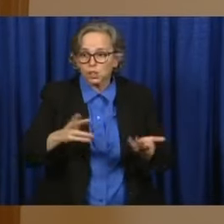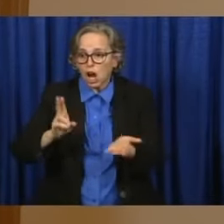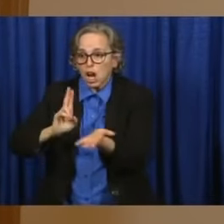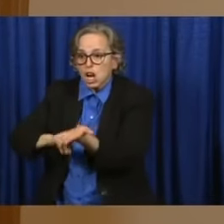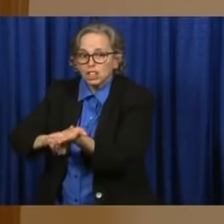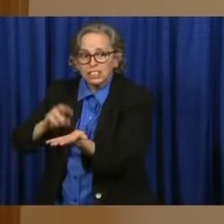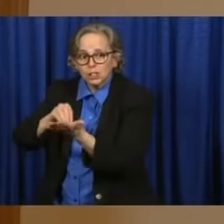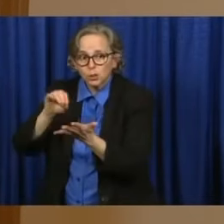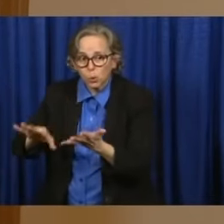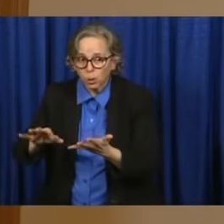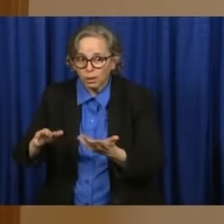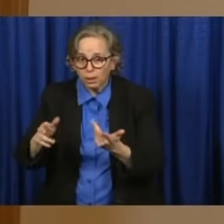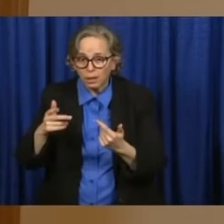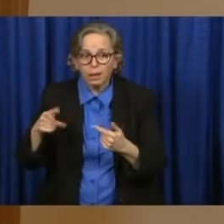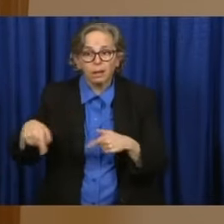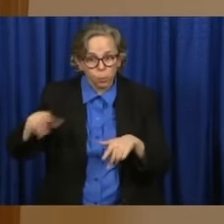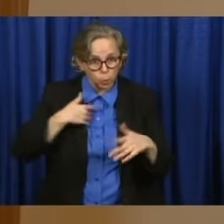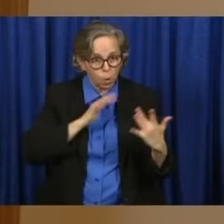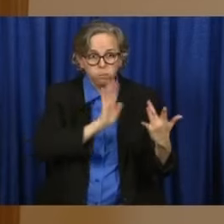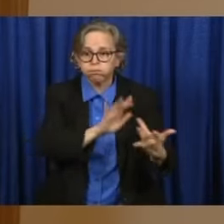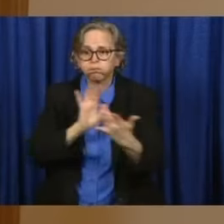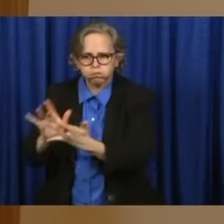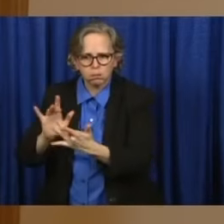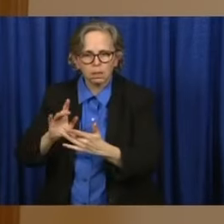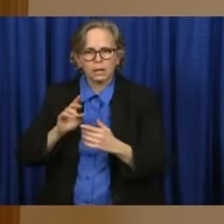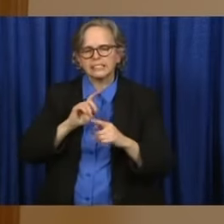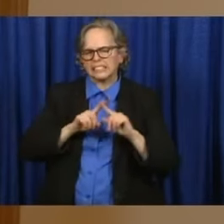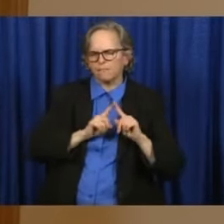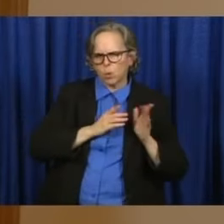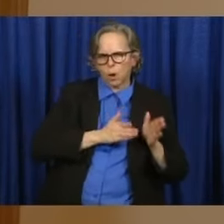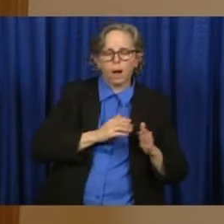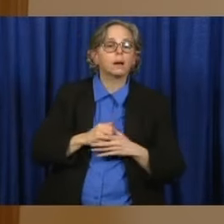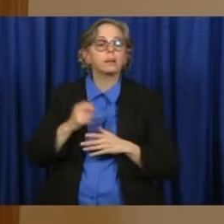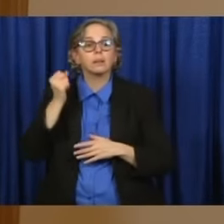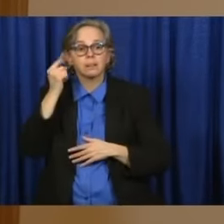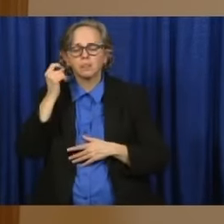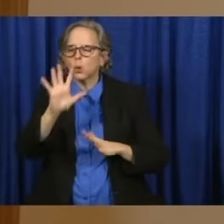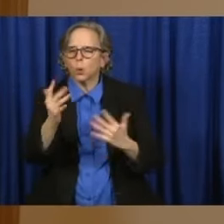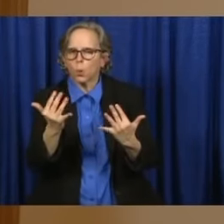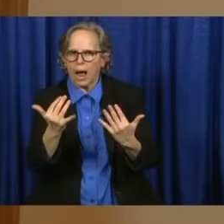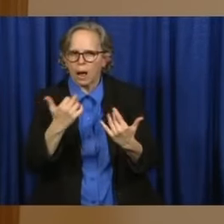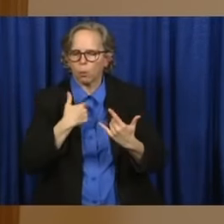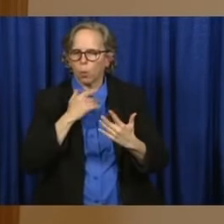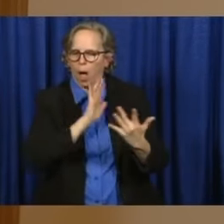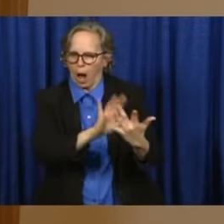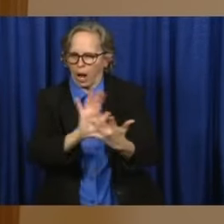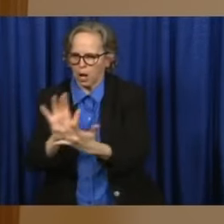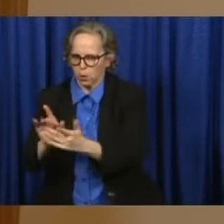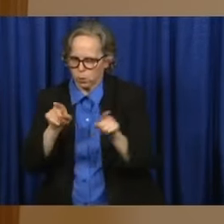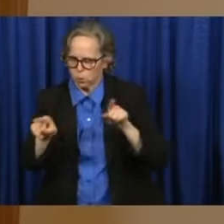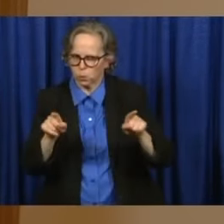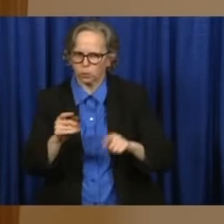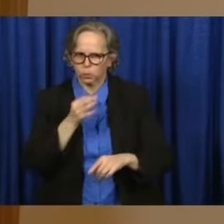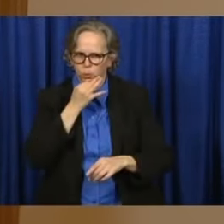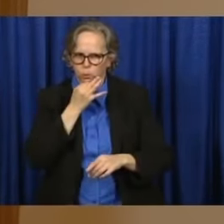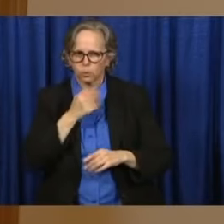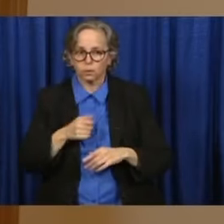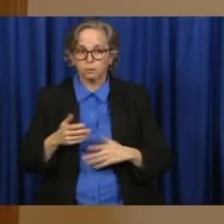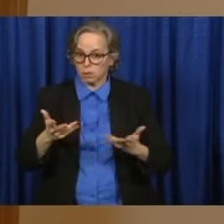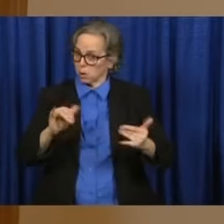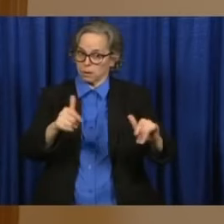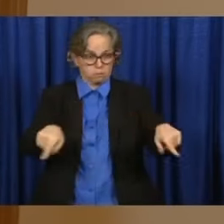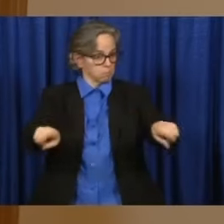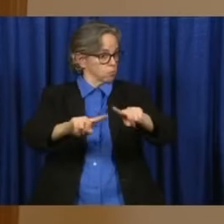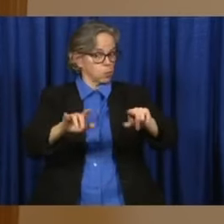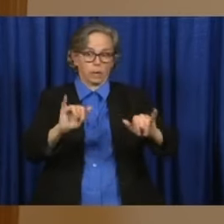you in different ways, so stay tuned more on that, because we have a lot of ideas about how you can help us and help this effort as